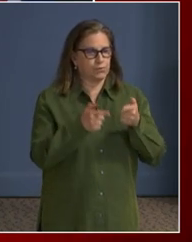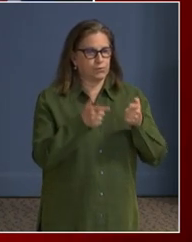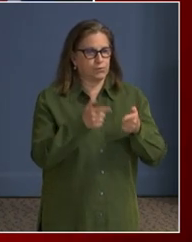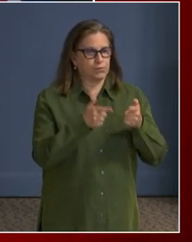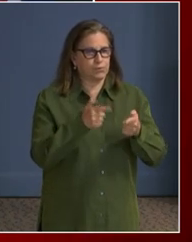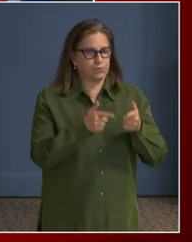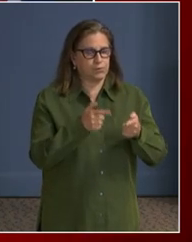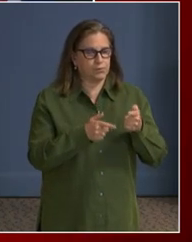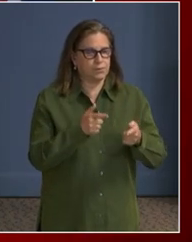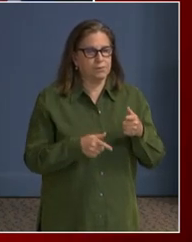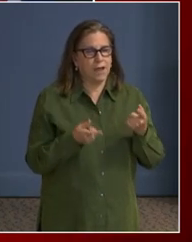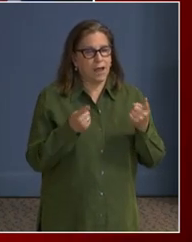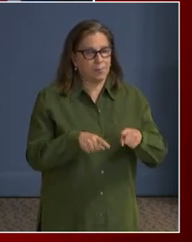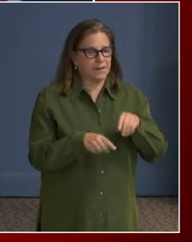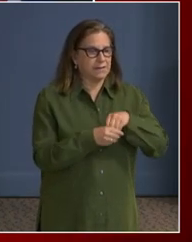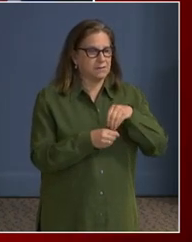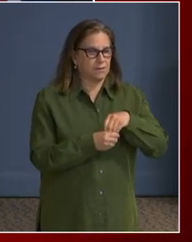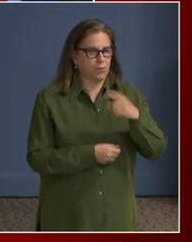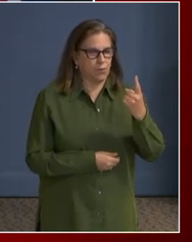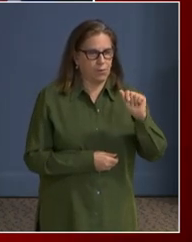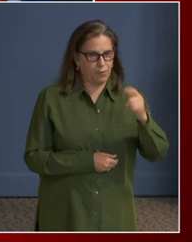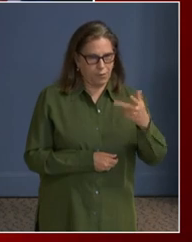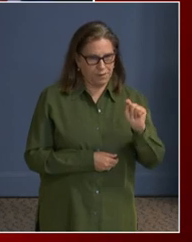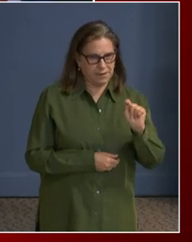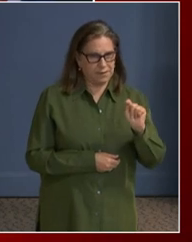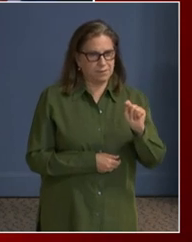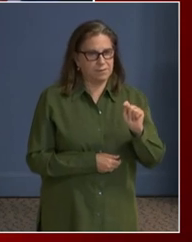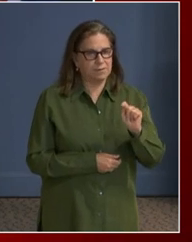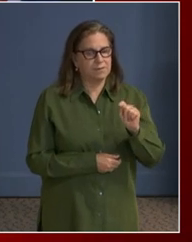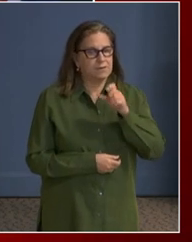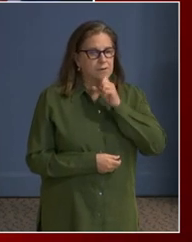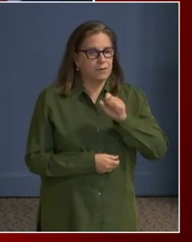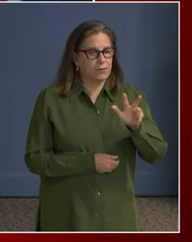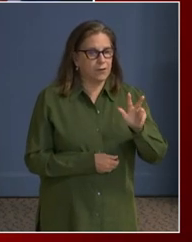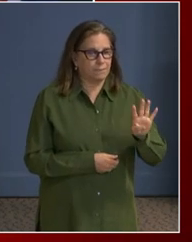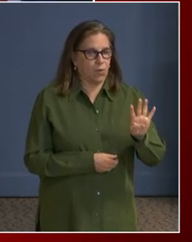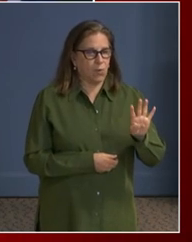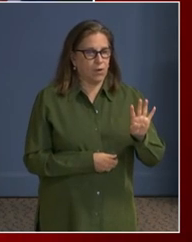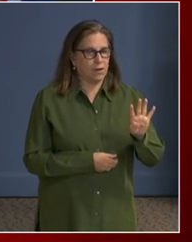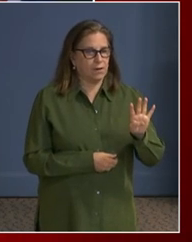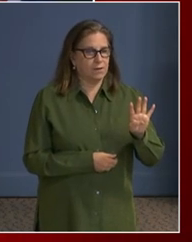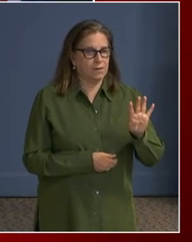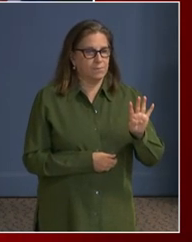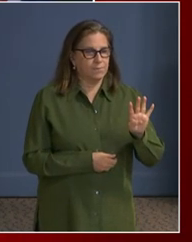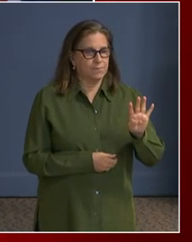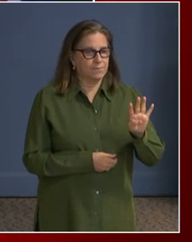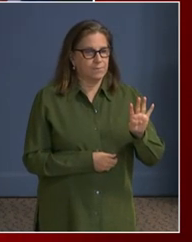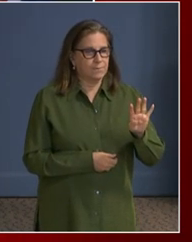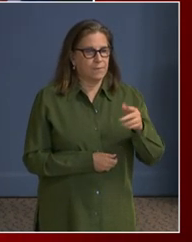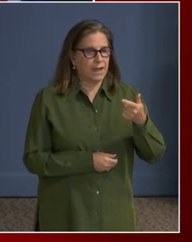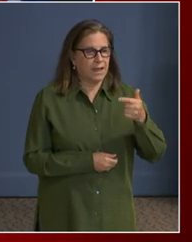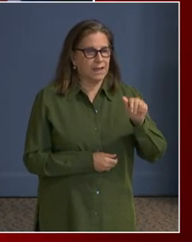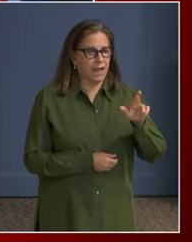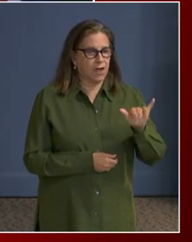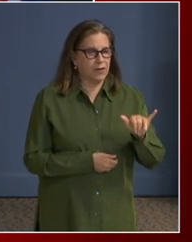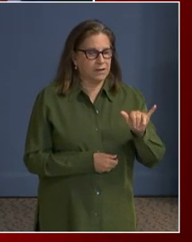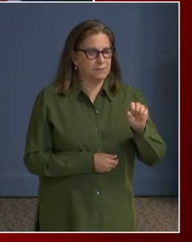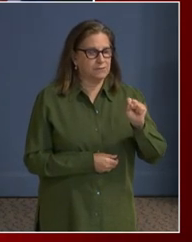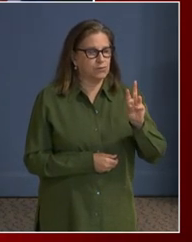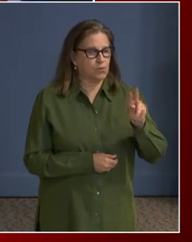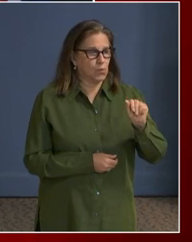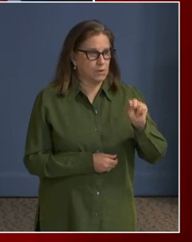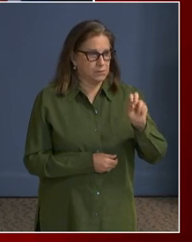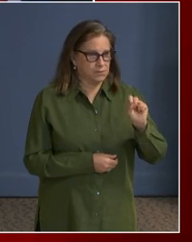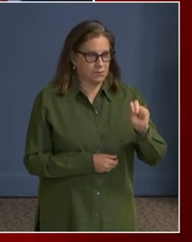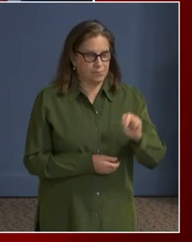of an apartment. 34-year-old Gary Swinson of Southeast DC was pronounced as a result of